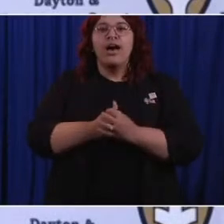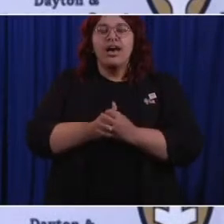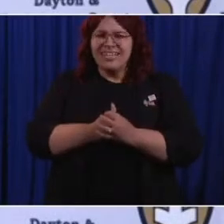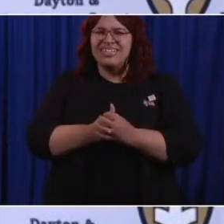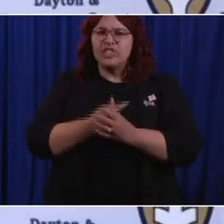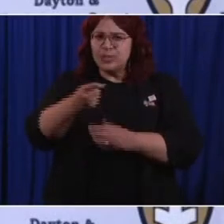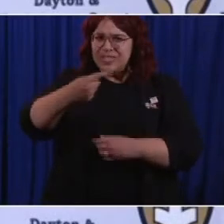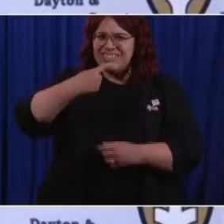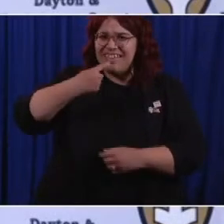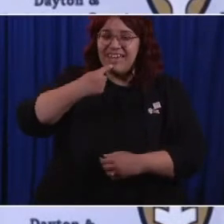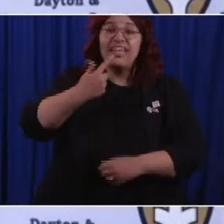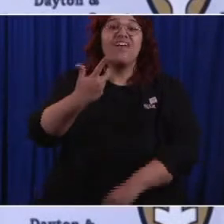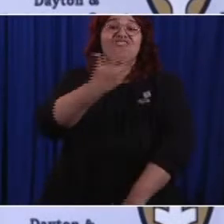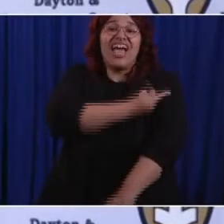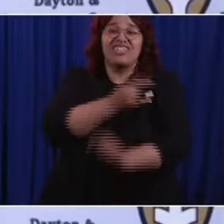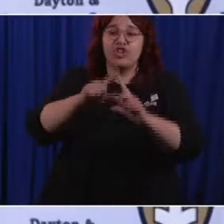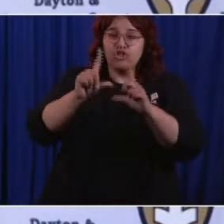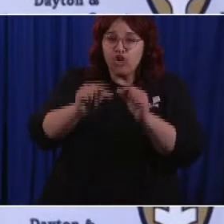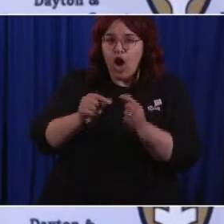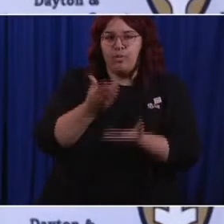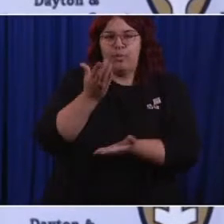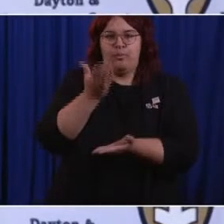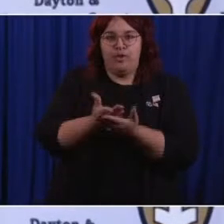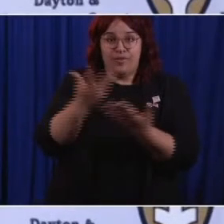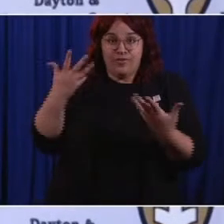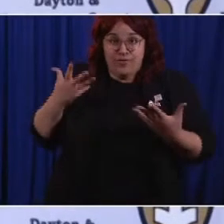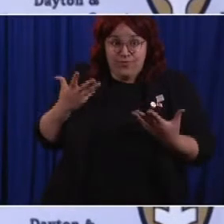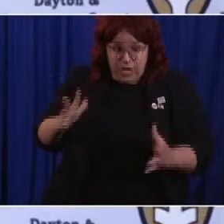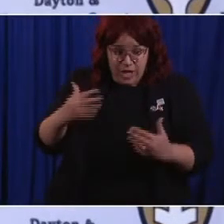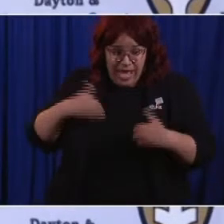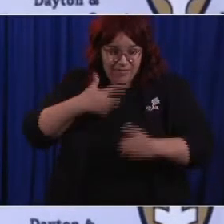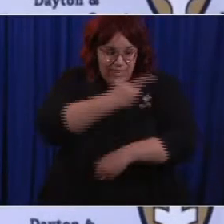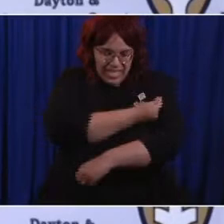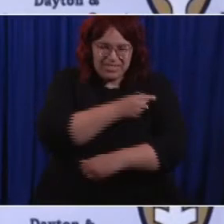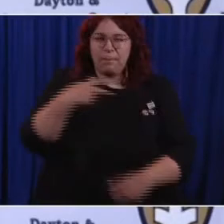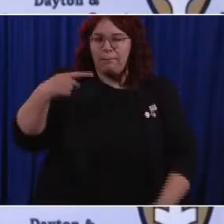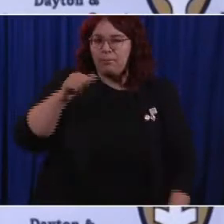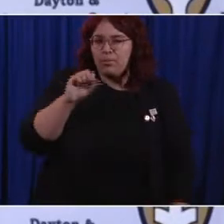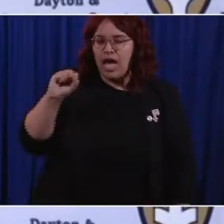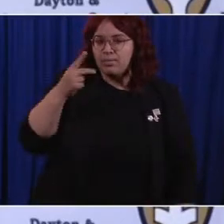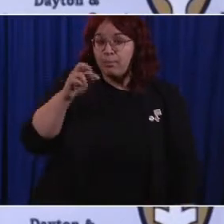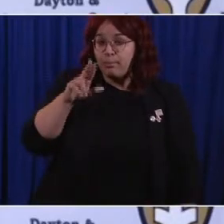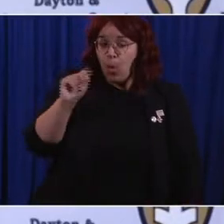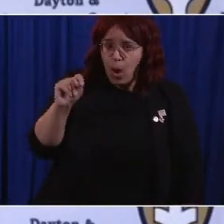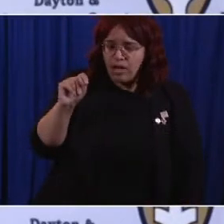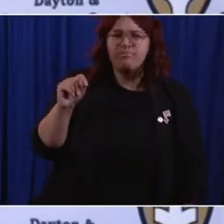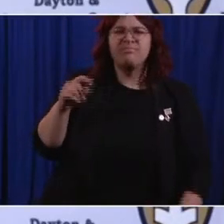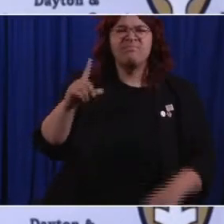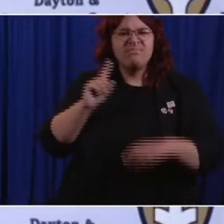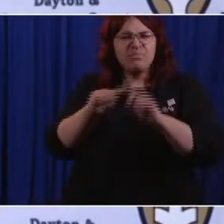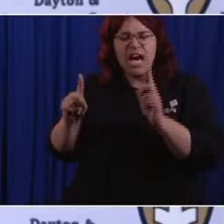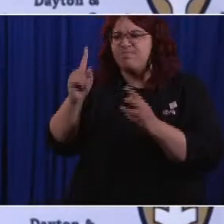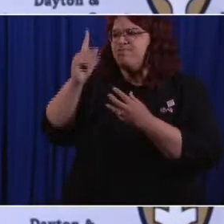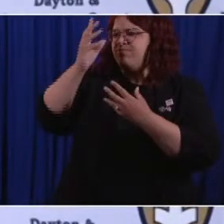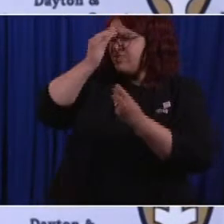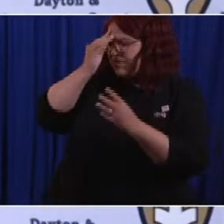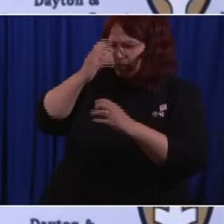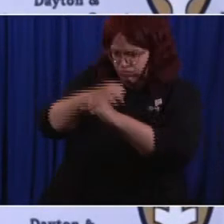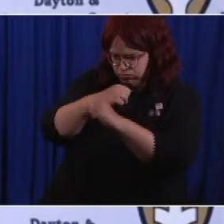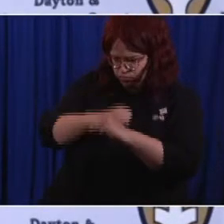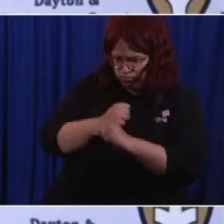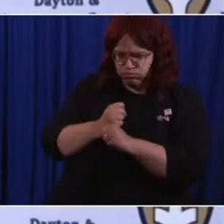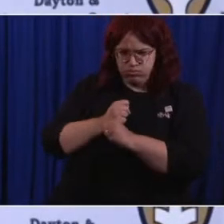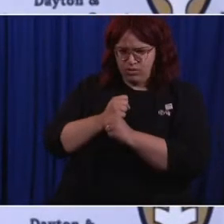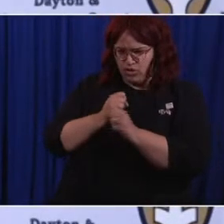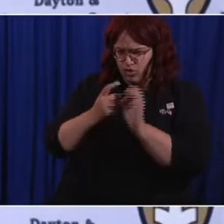but we're seeing polling that's coming out that's showing more than 25% of the people polled say they're